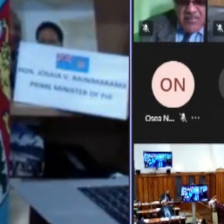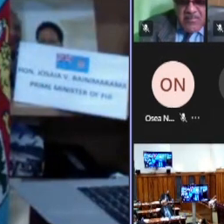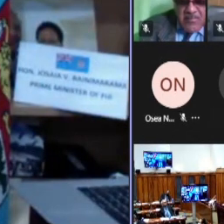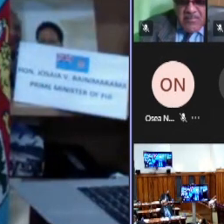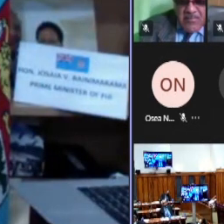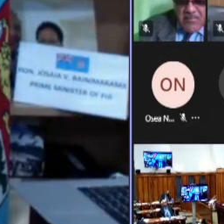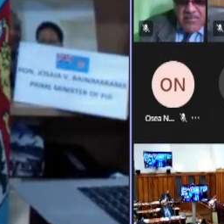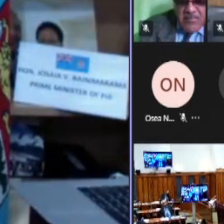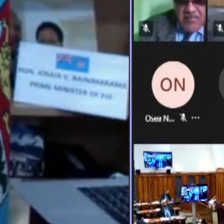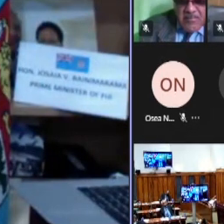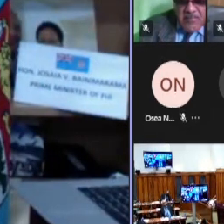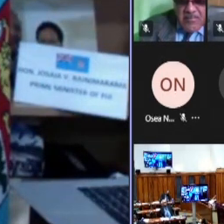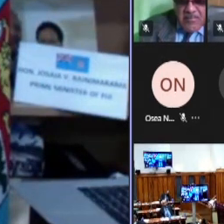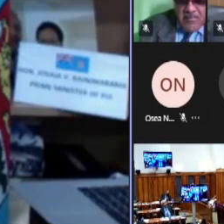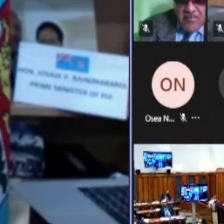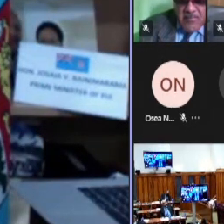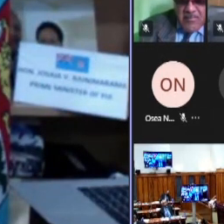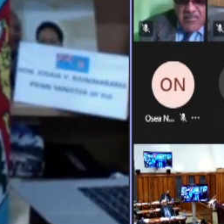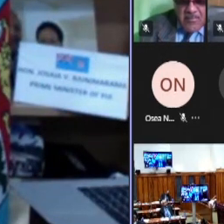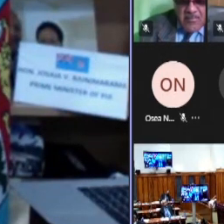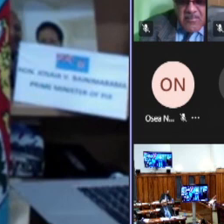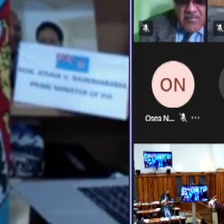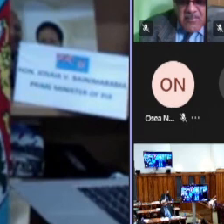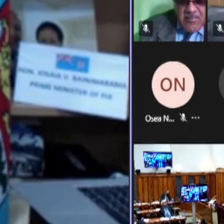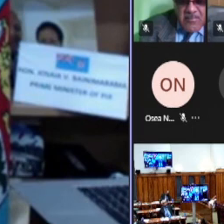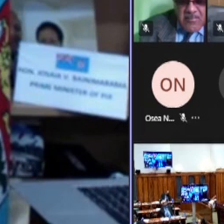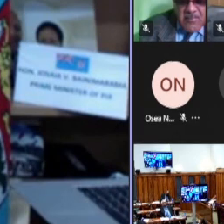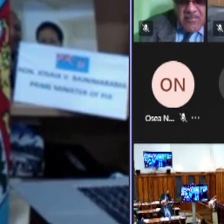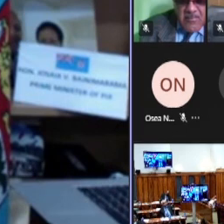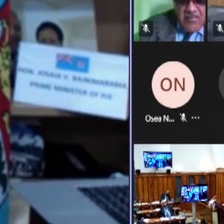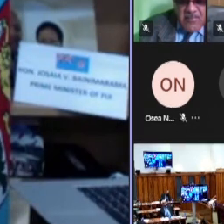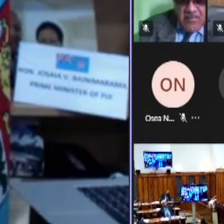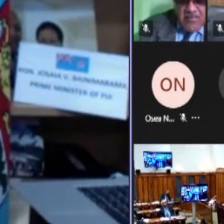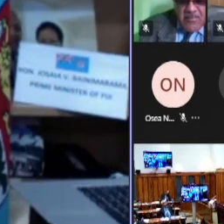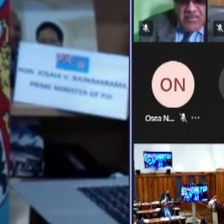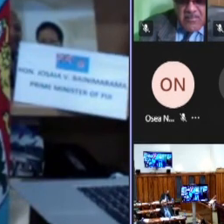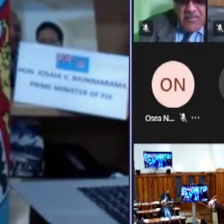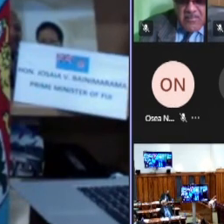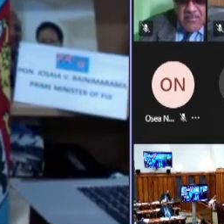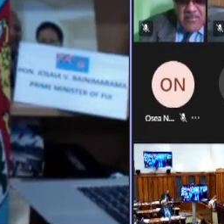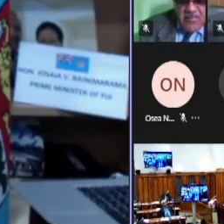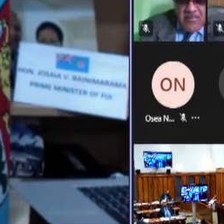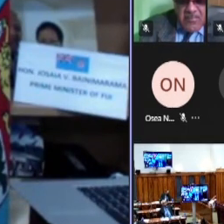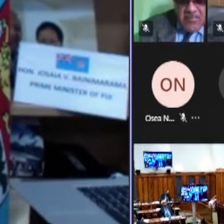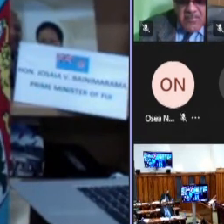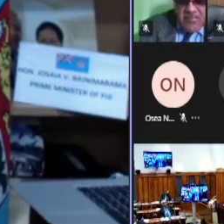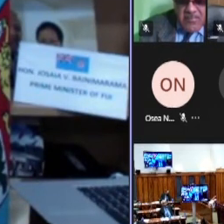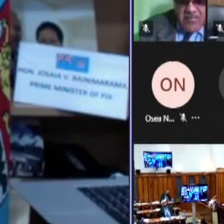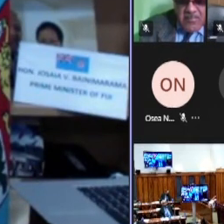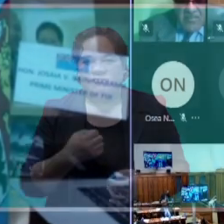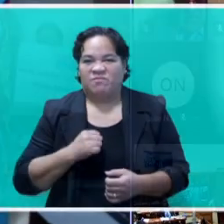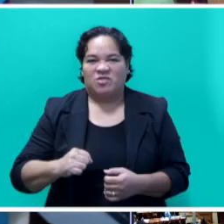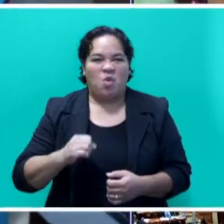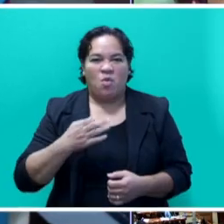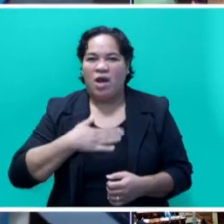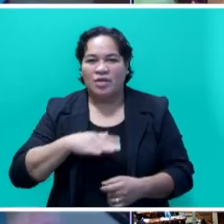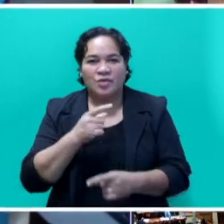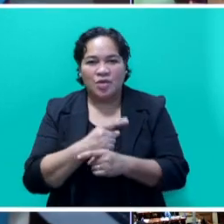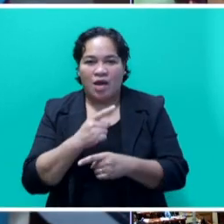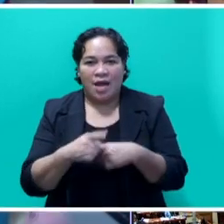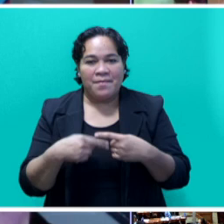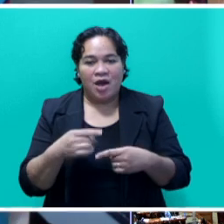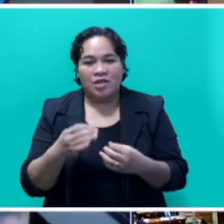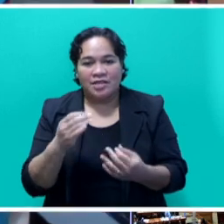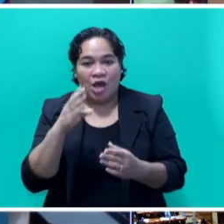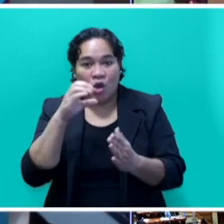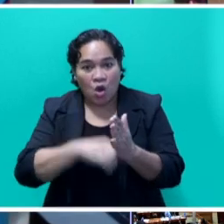them have even called it an election budget. The rest refuse to talk about it. They don't want to talk about the